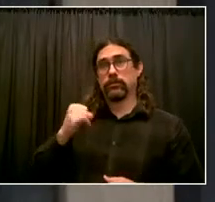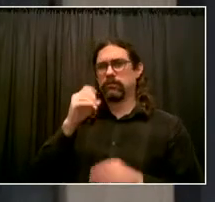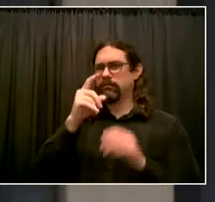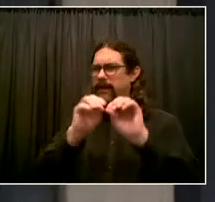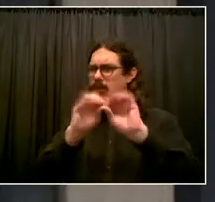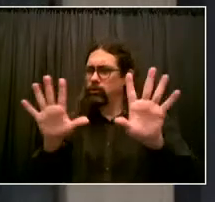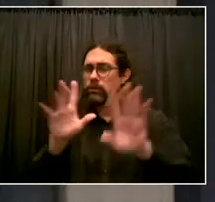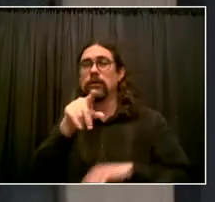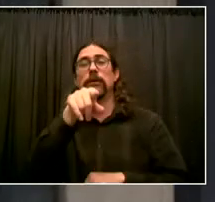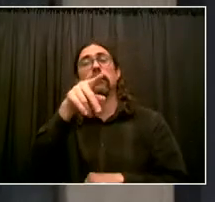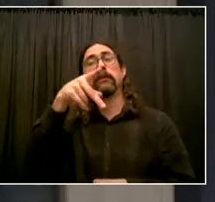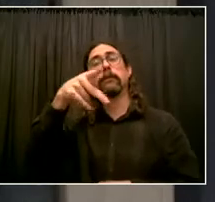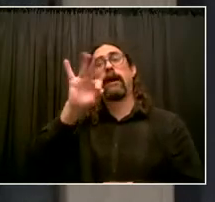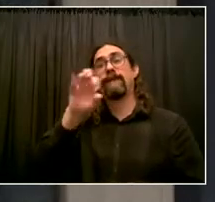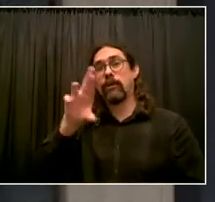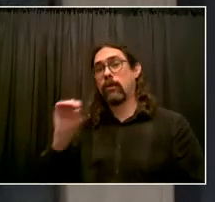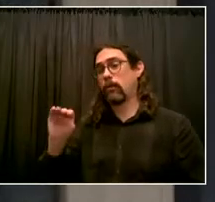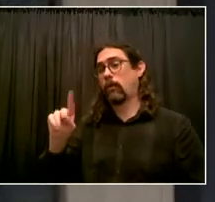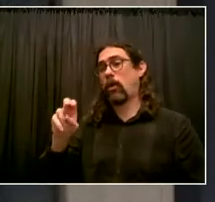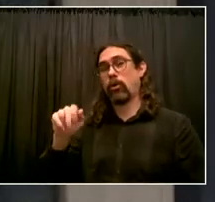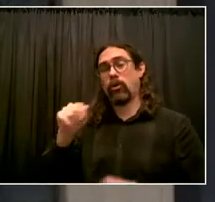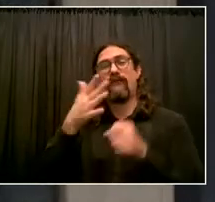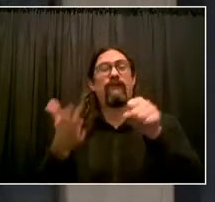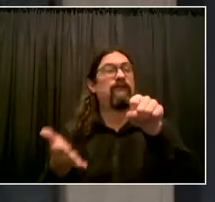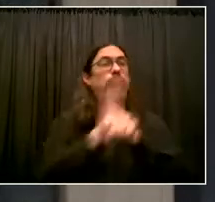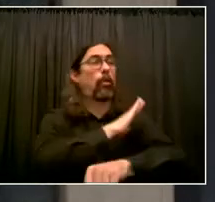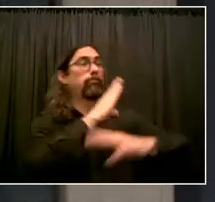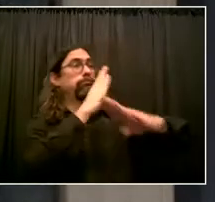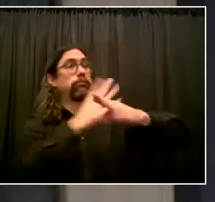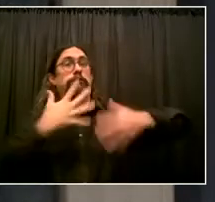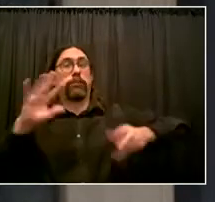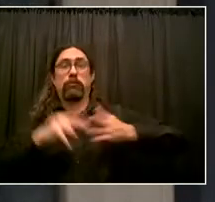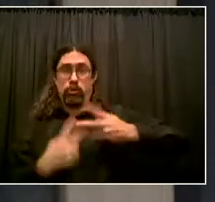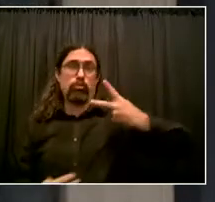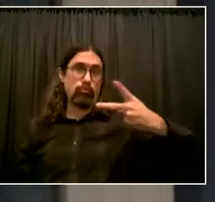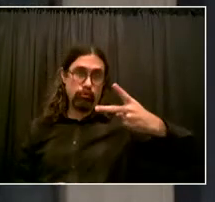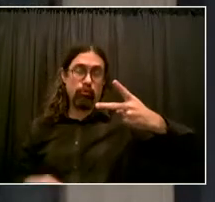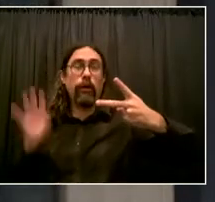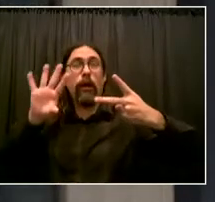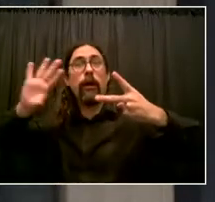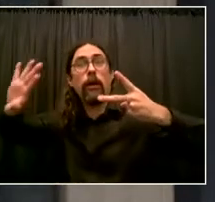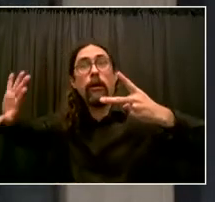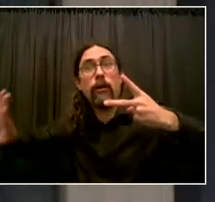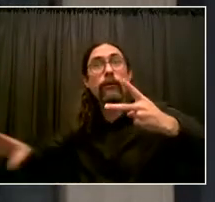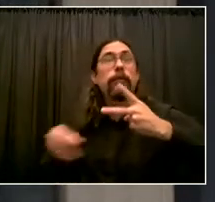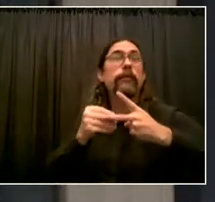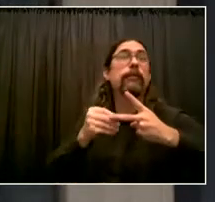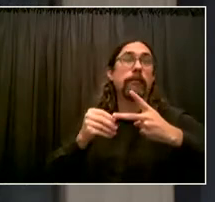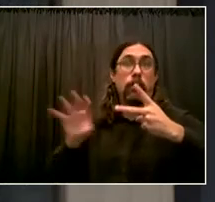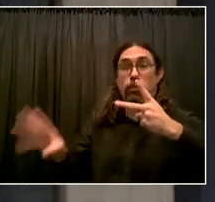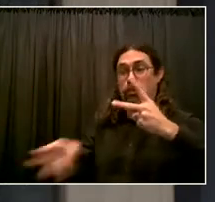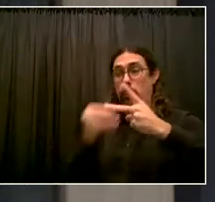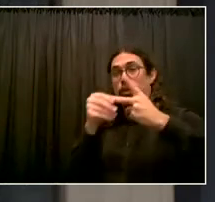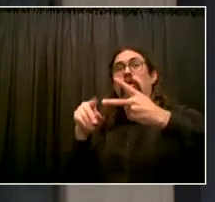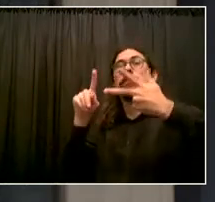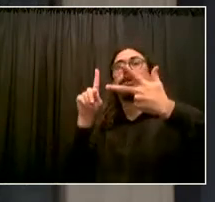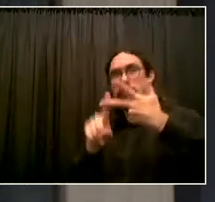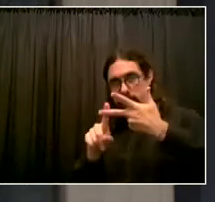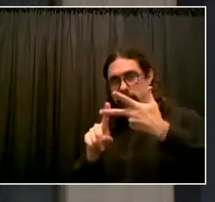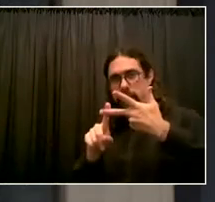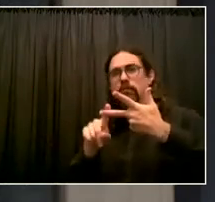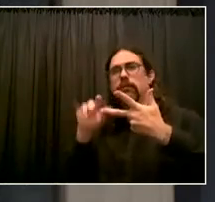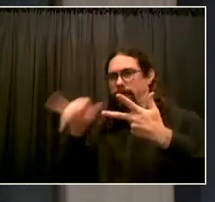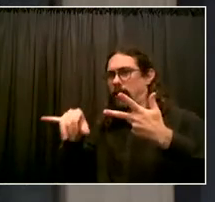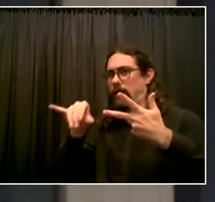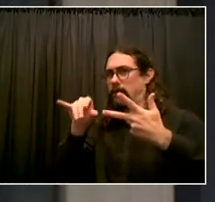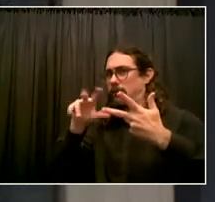or Pfizer booster could produce higher antibody levels than a second dose of J&J. Fourth, you are